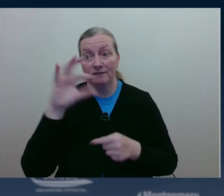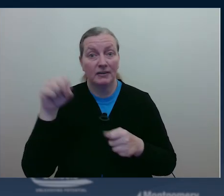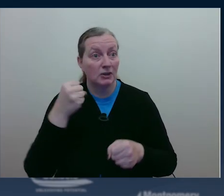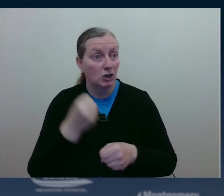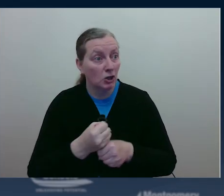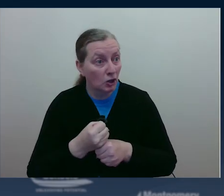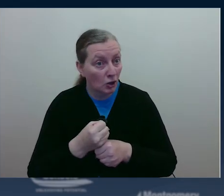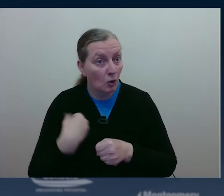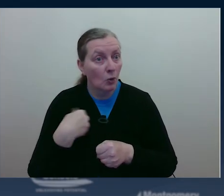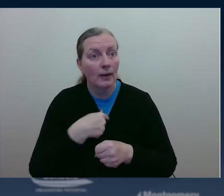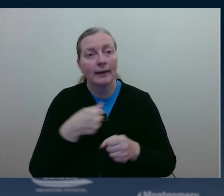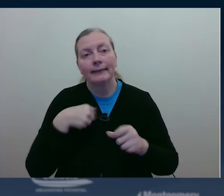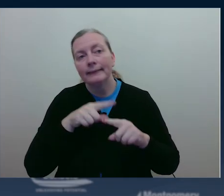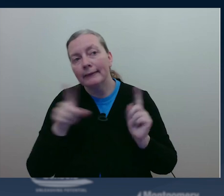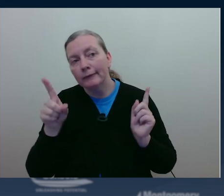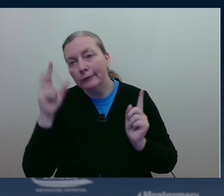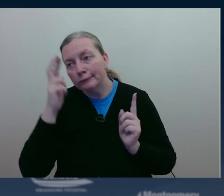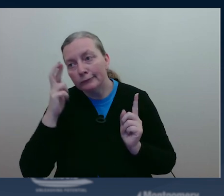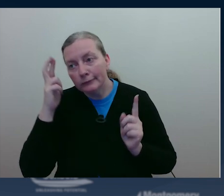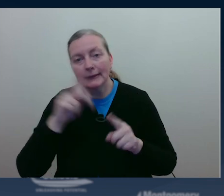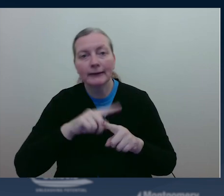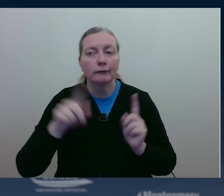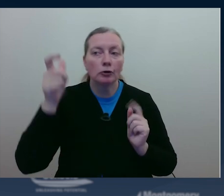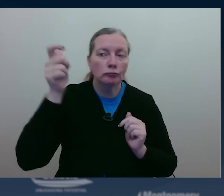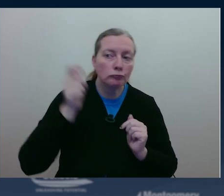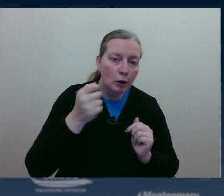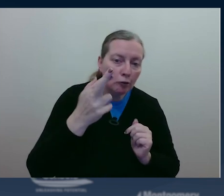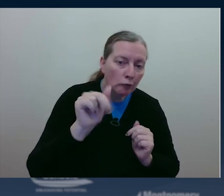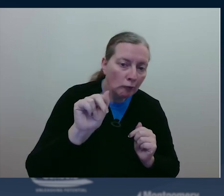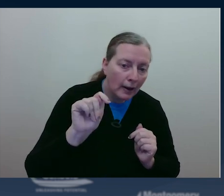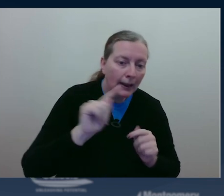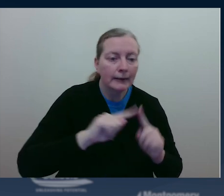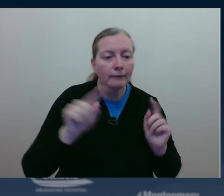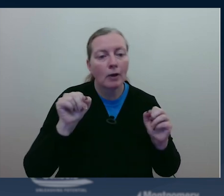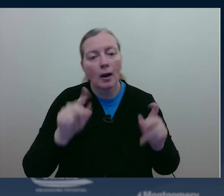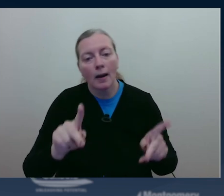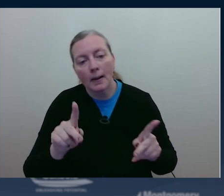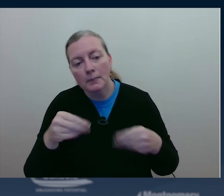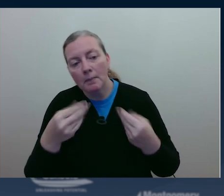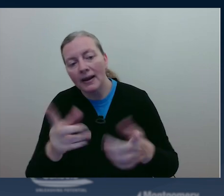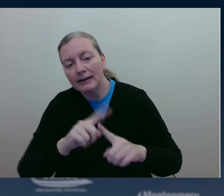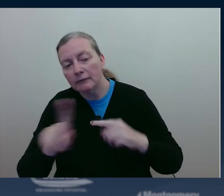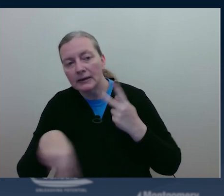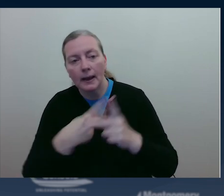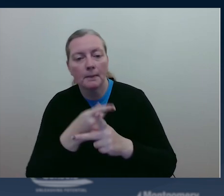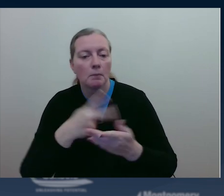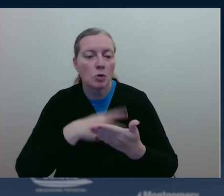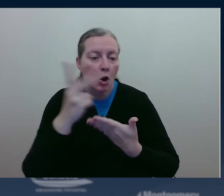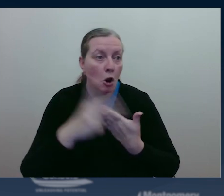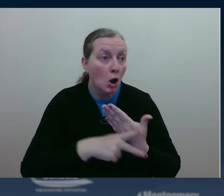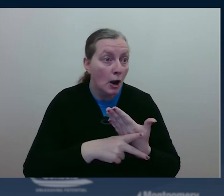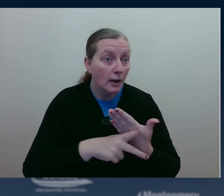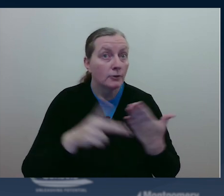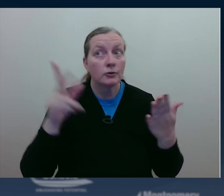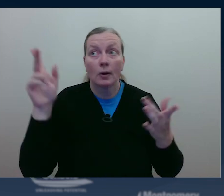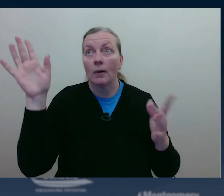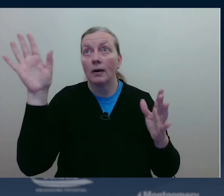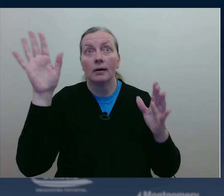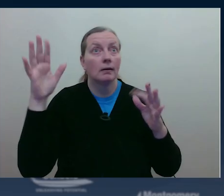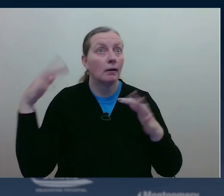different grants, different opportunities to offer different programs. As a result, today we have 9 high schools without